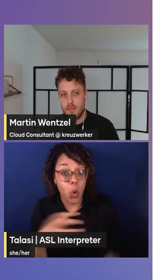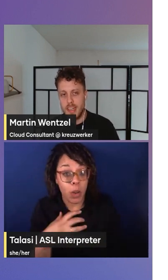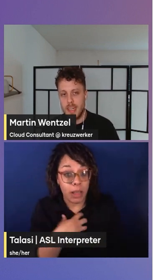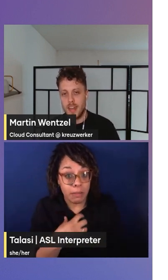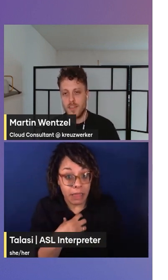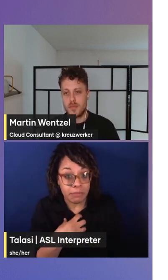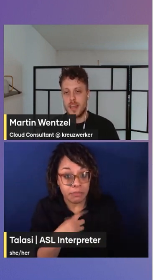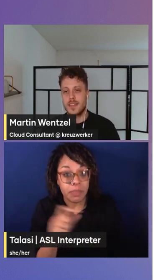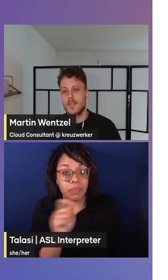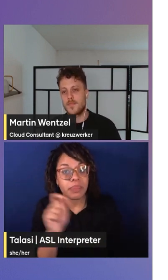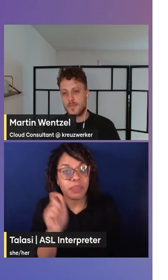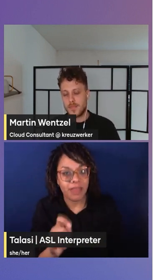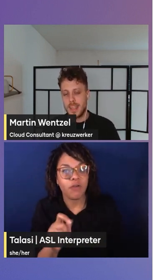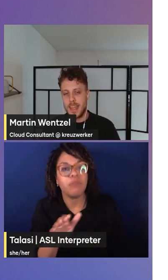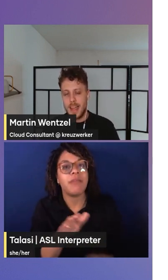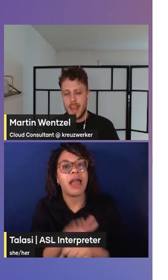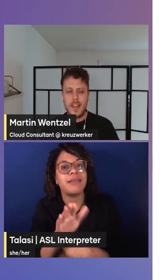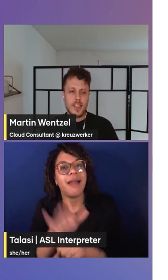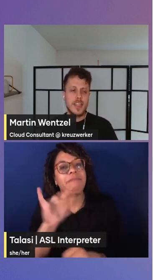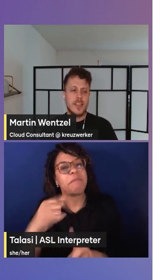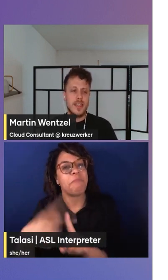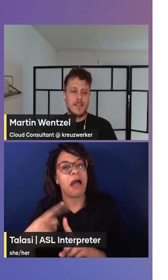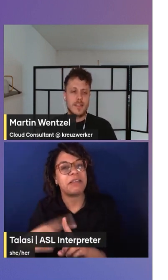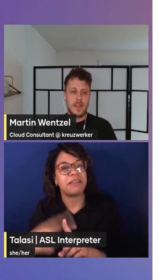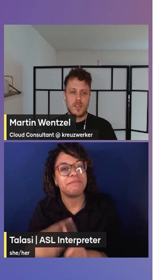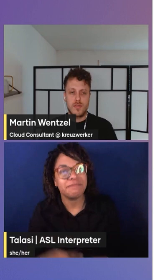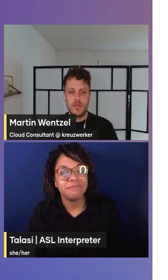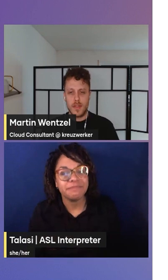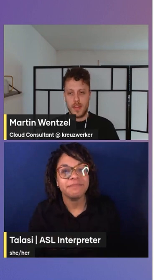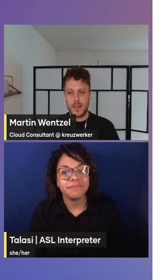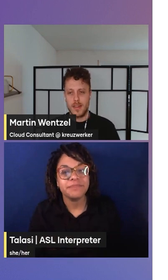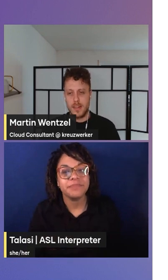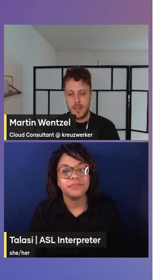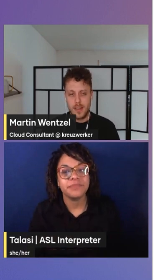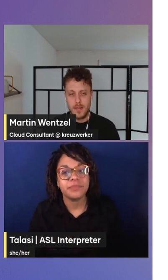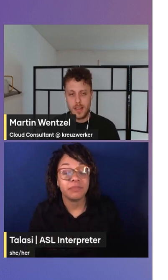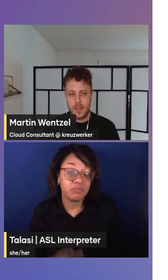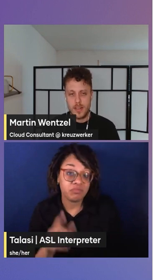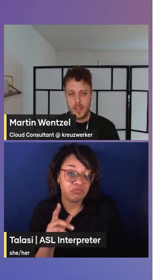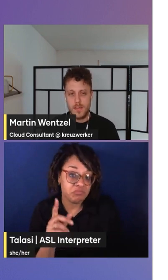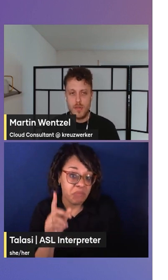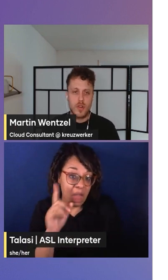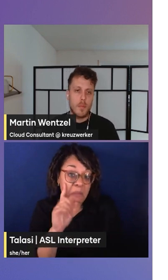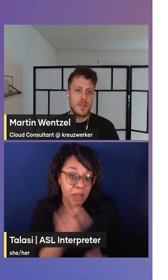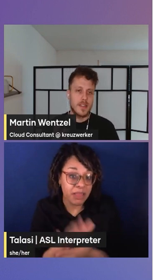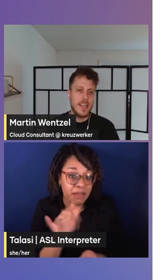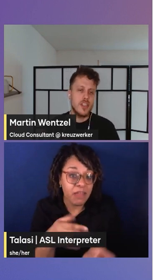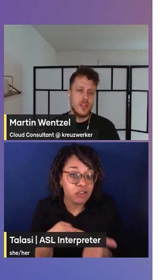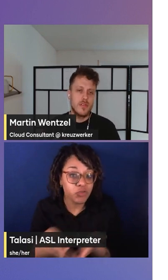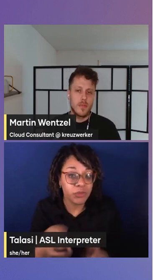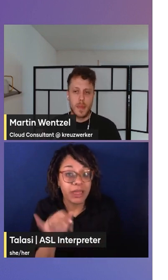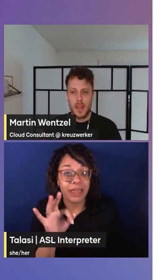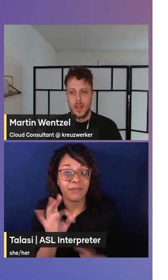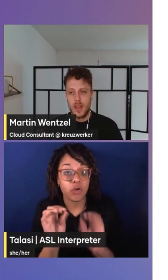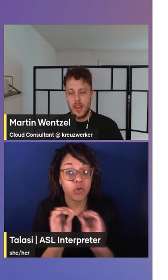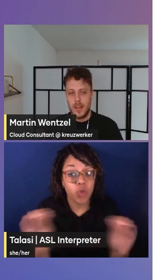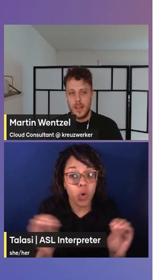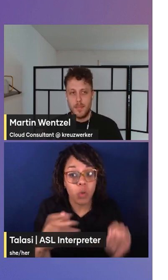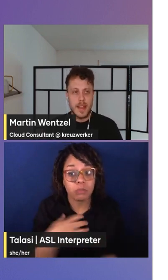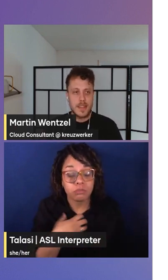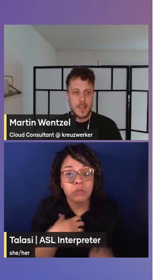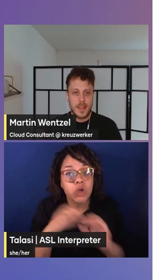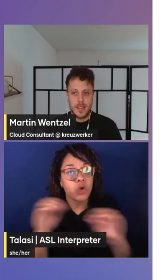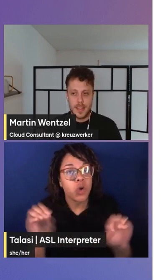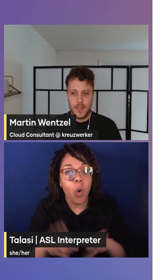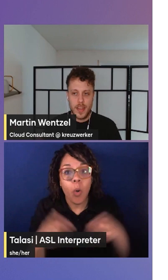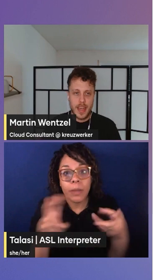is already enough praise. And there's actually some truth in there, because if no one opens an issue, it